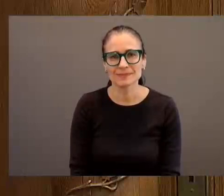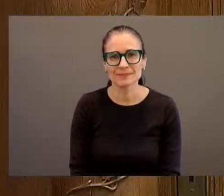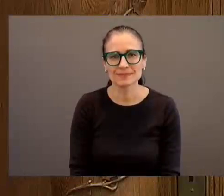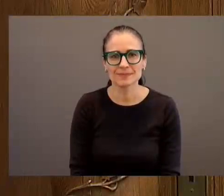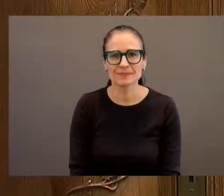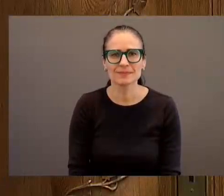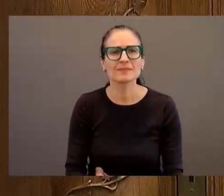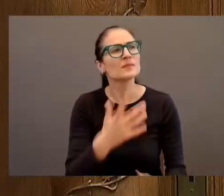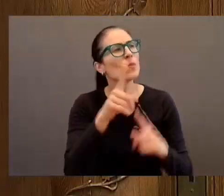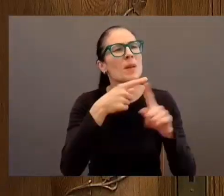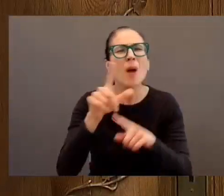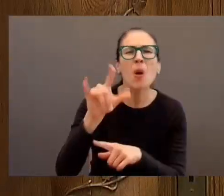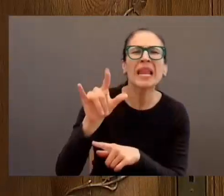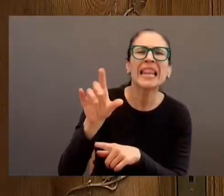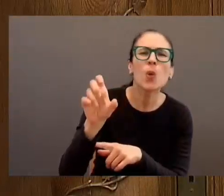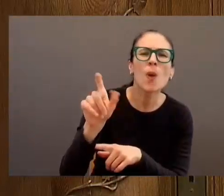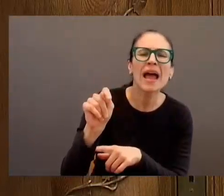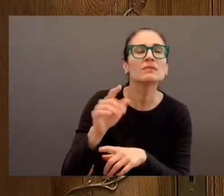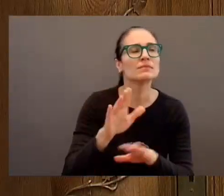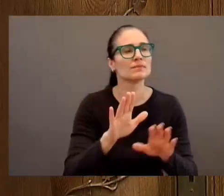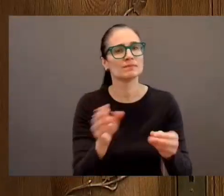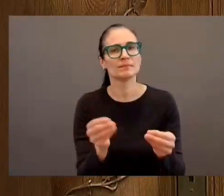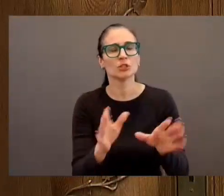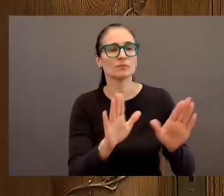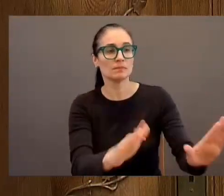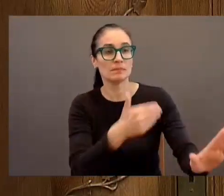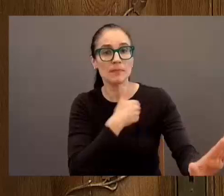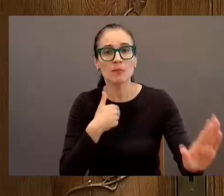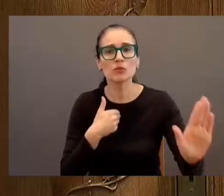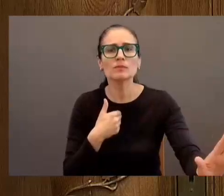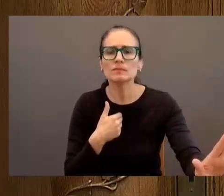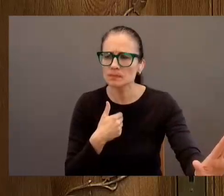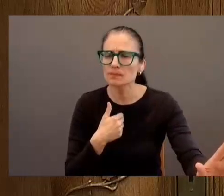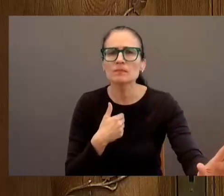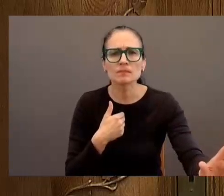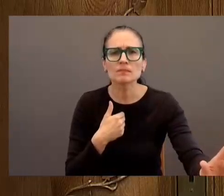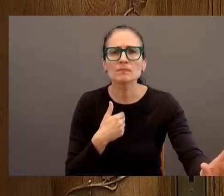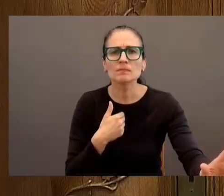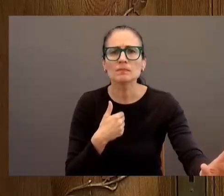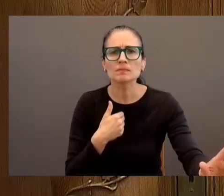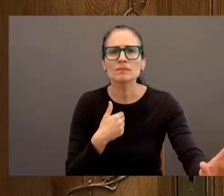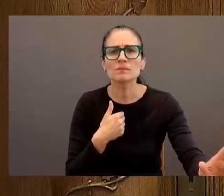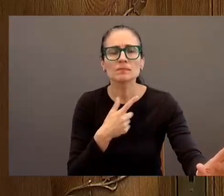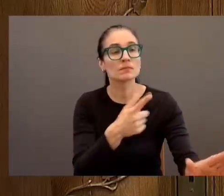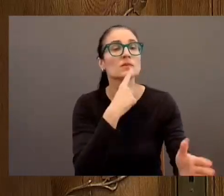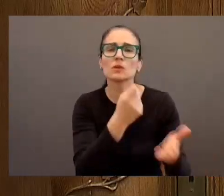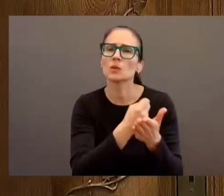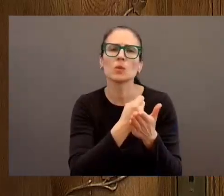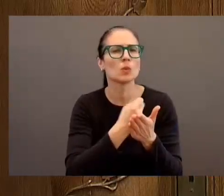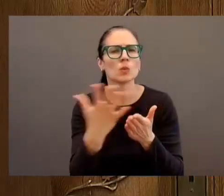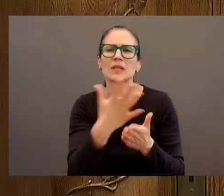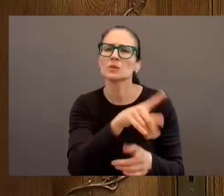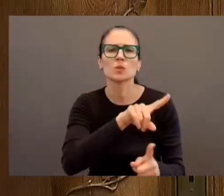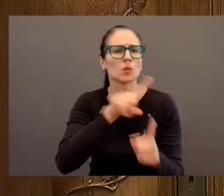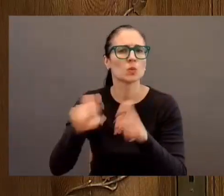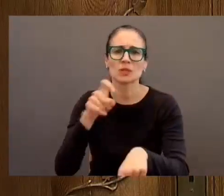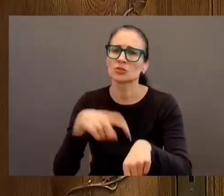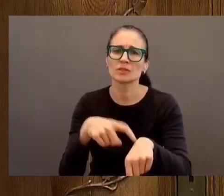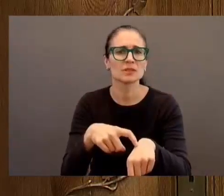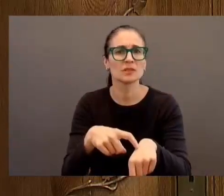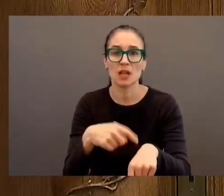Members will come to order now. Member, you're wasting your time. We are not deducting this time out of your question period today.